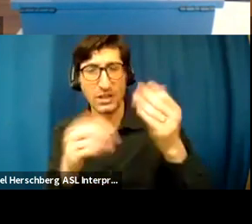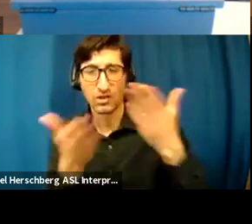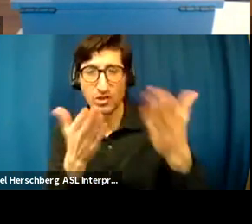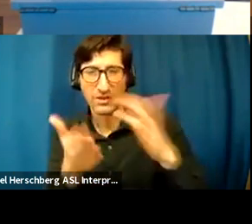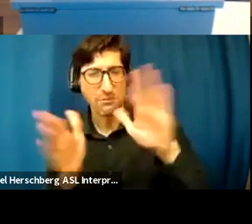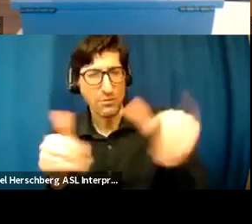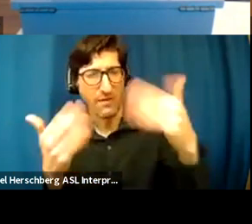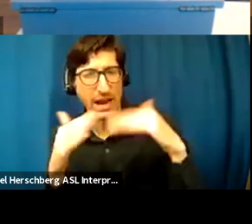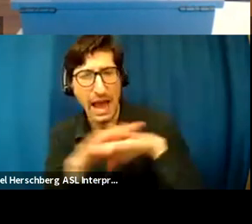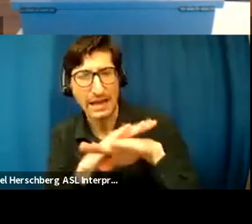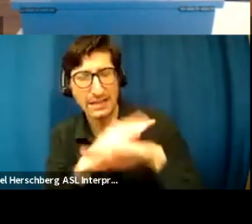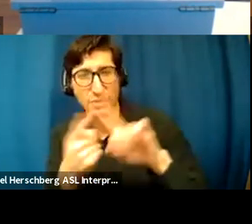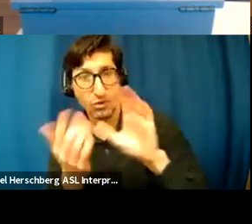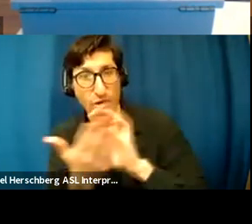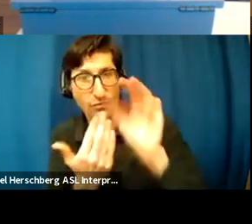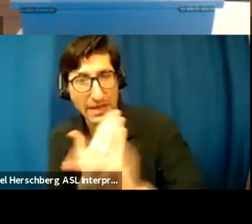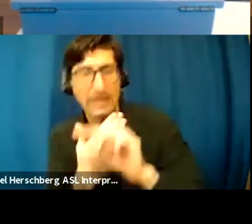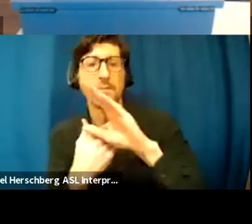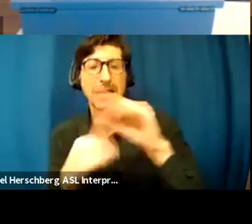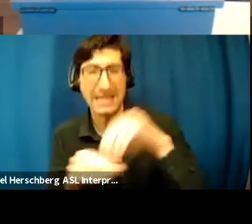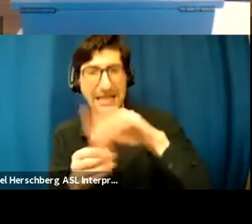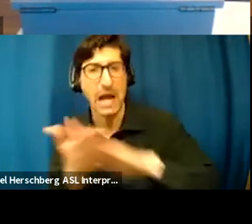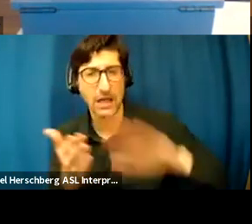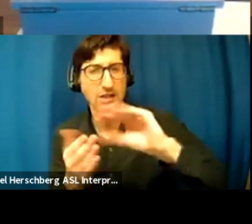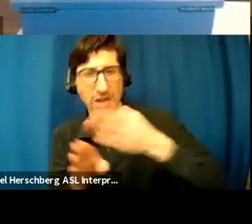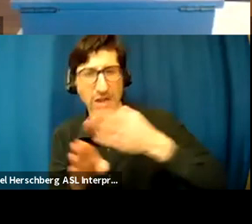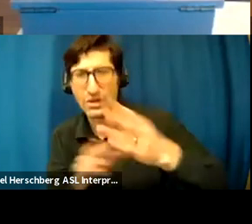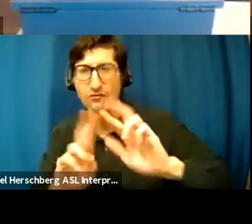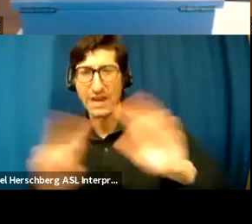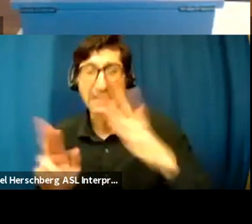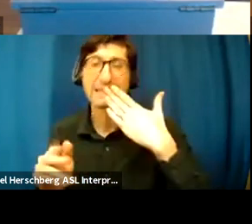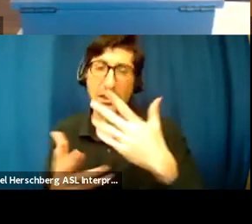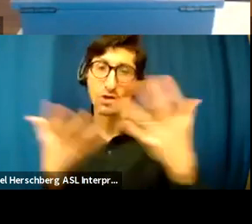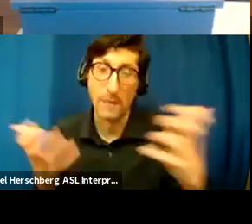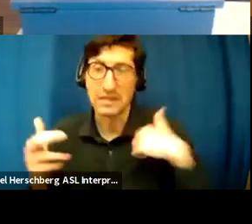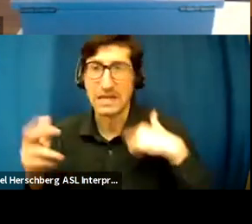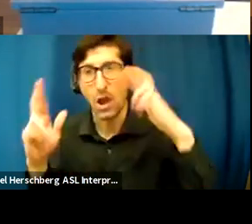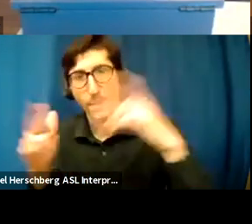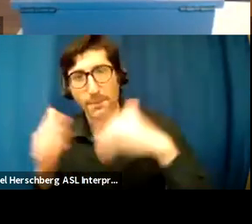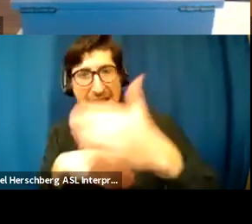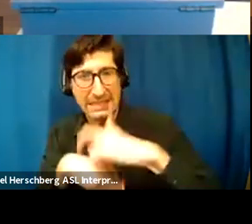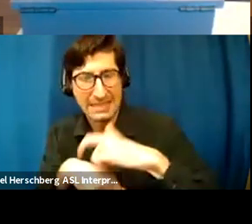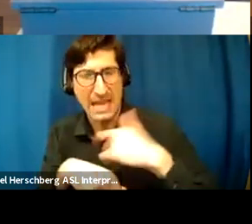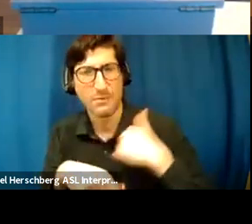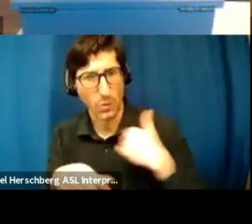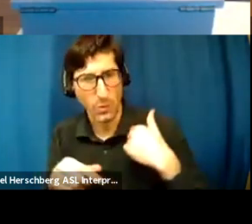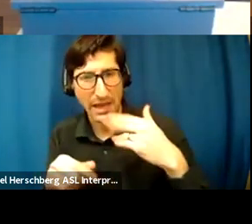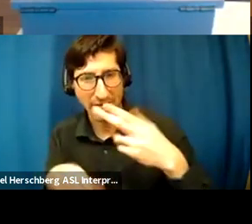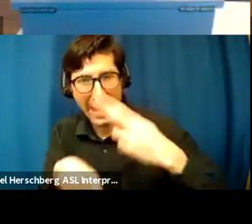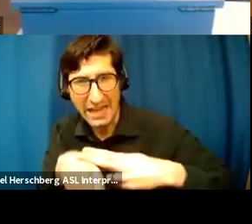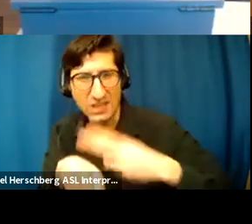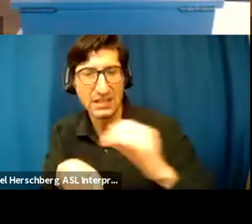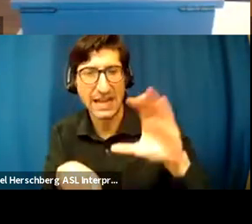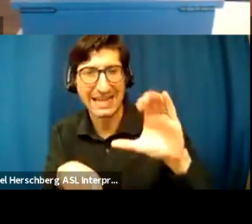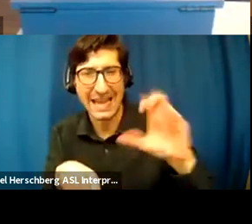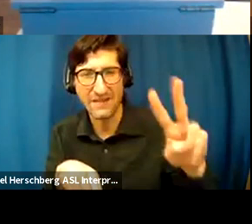provide access to the curriculum and college and career readiness. Thank you so much. And I hope next time we have Haitian and Cape